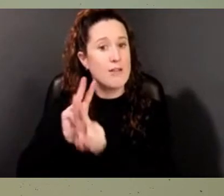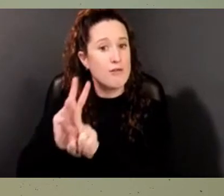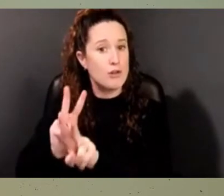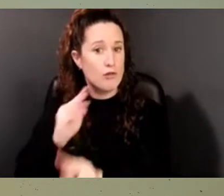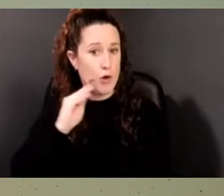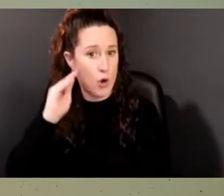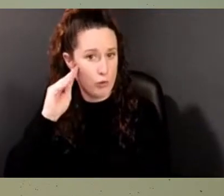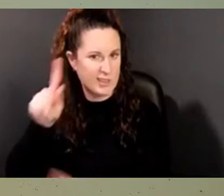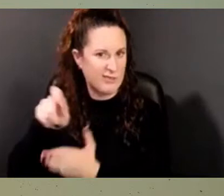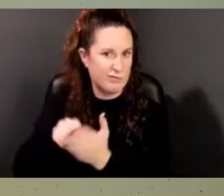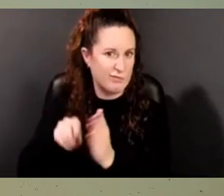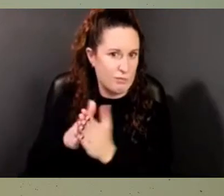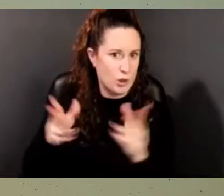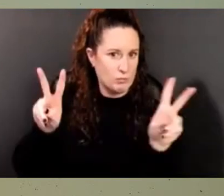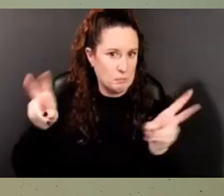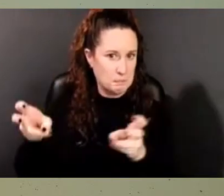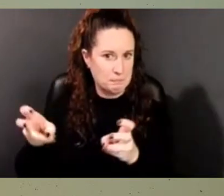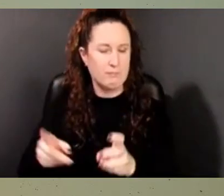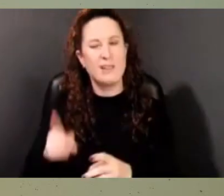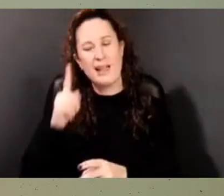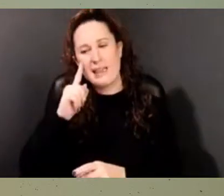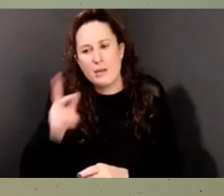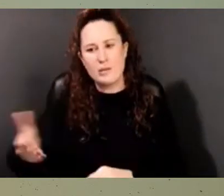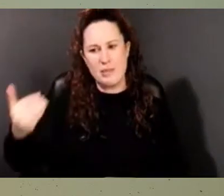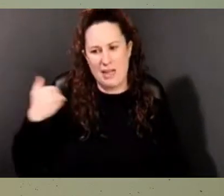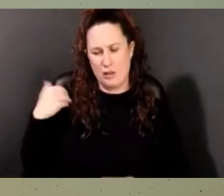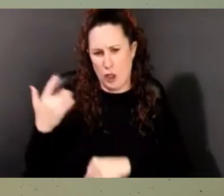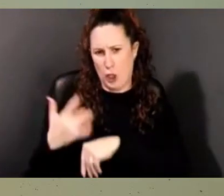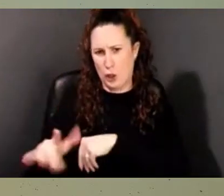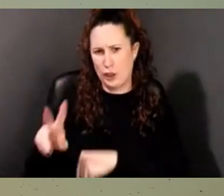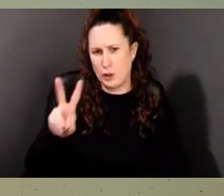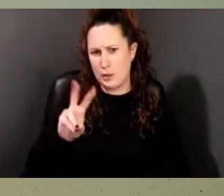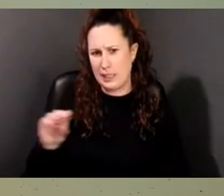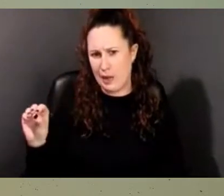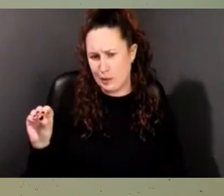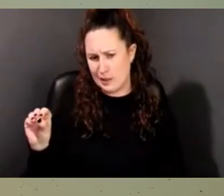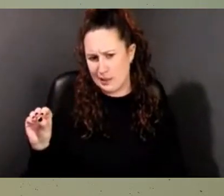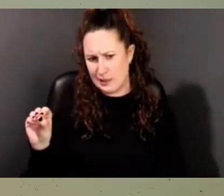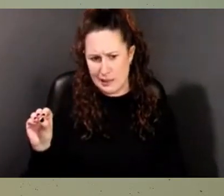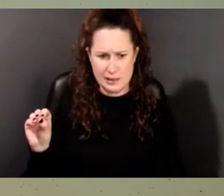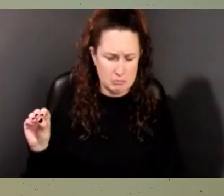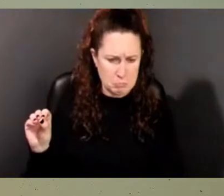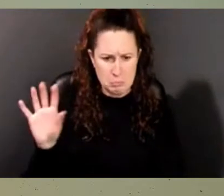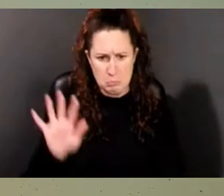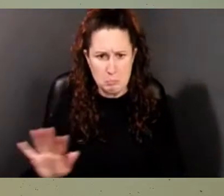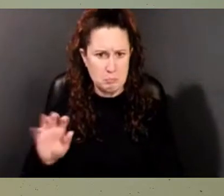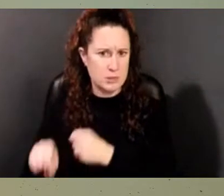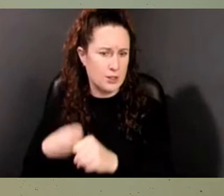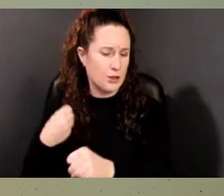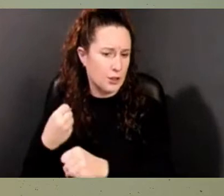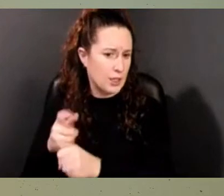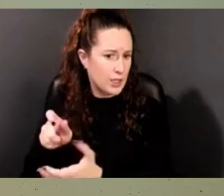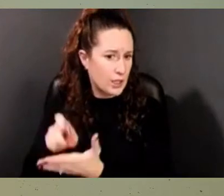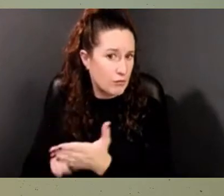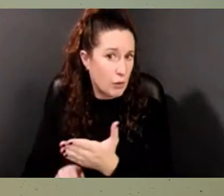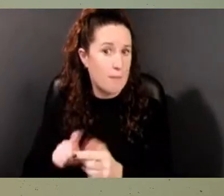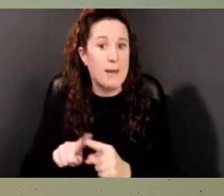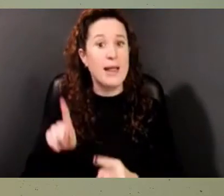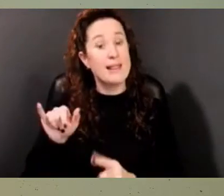book, I think it was early 2000, looking at it now, but early 2000, was on a